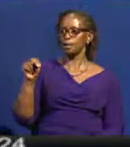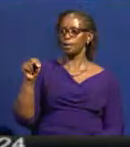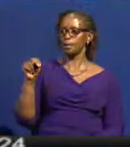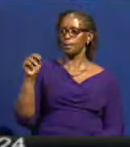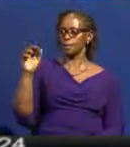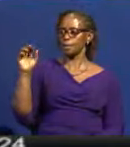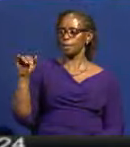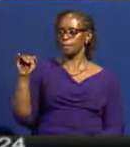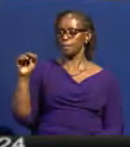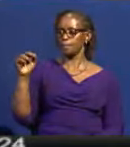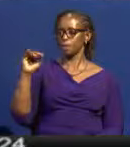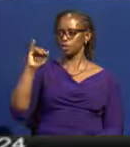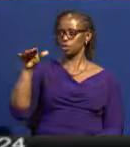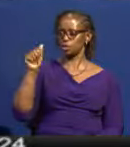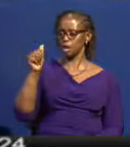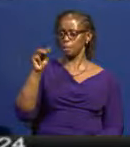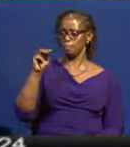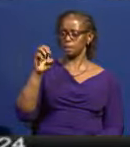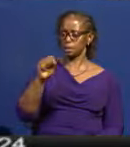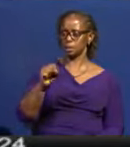Honorable John Nikal. James.